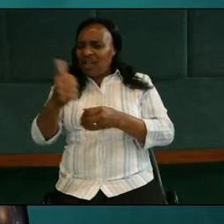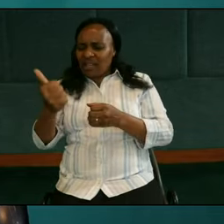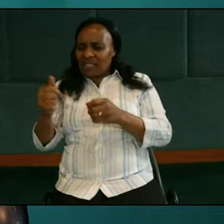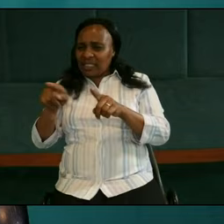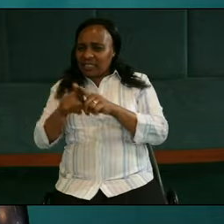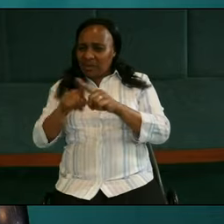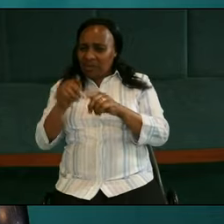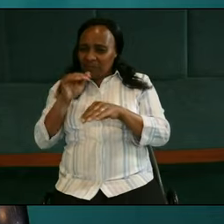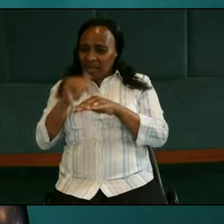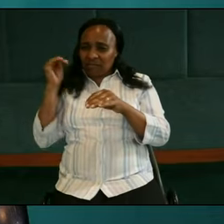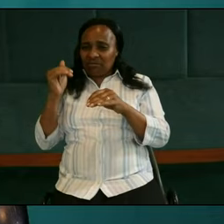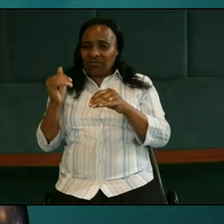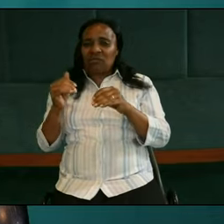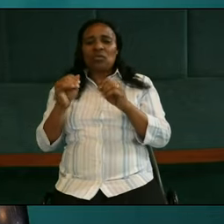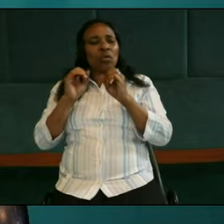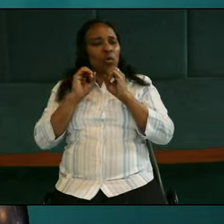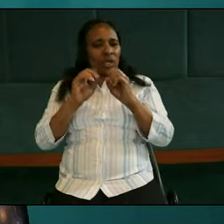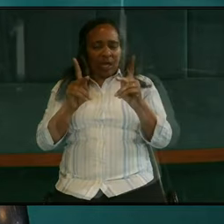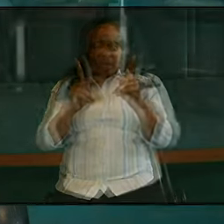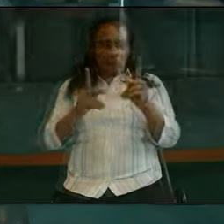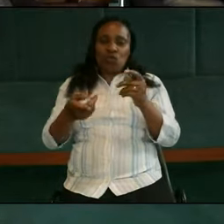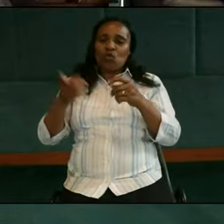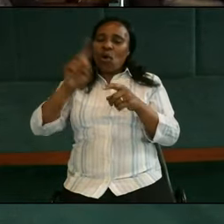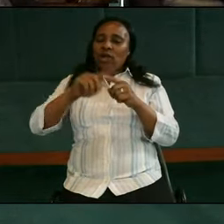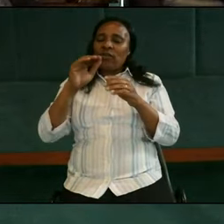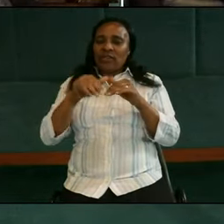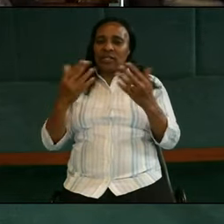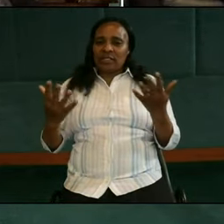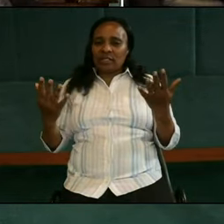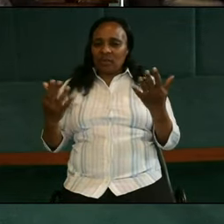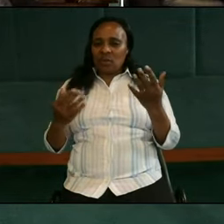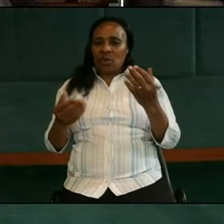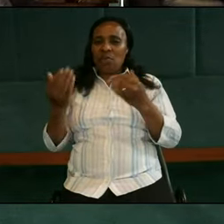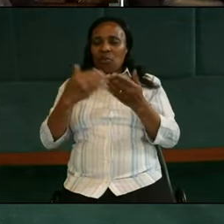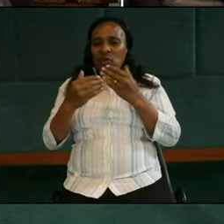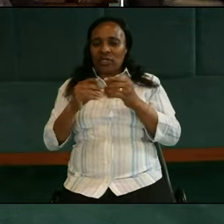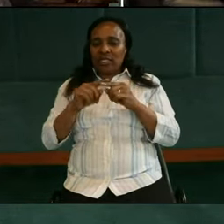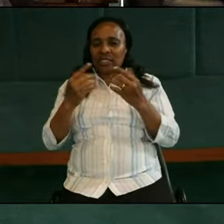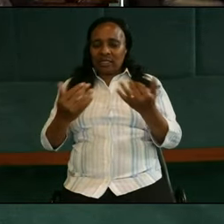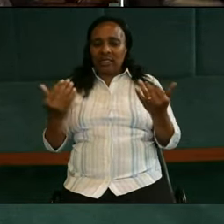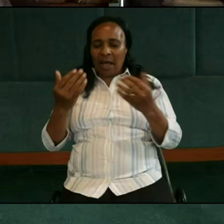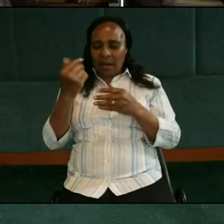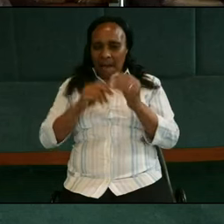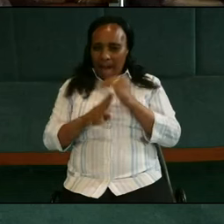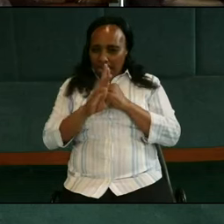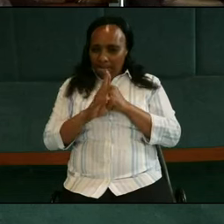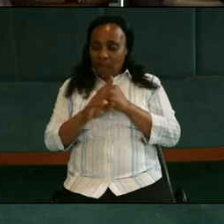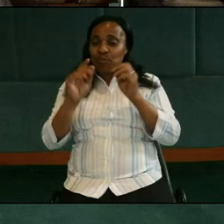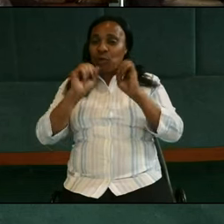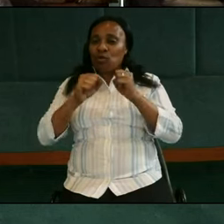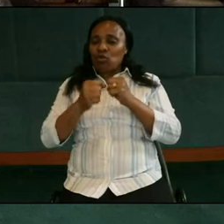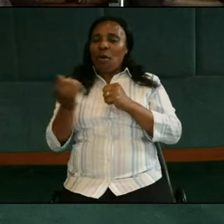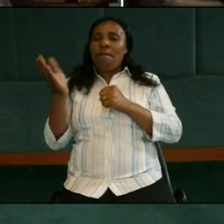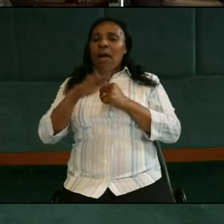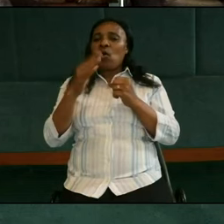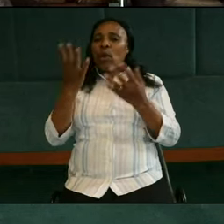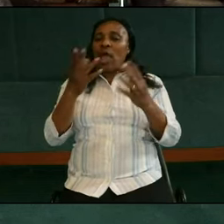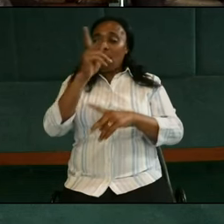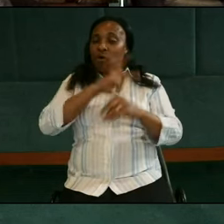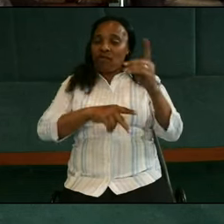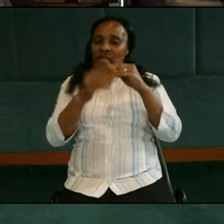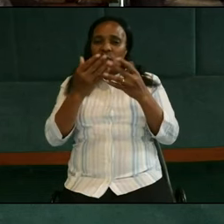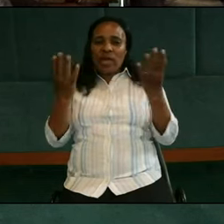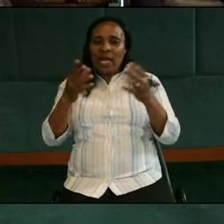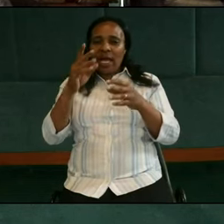All right. Yeah. Actually, just to add on that, it's a good thing you brought that up. We can go. It takes me back to the prophecy in